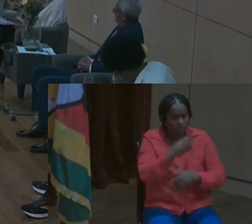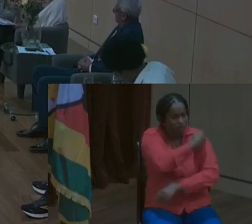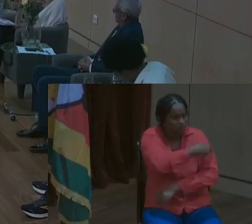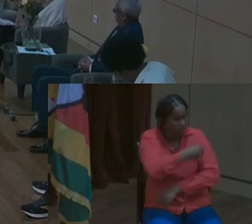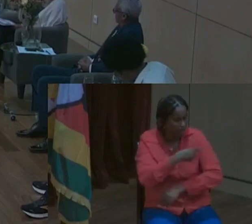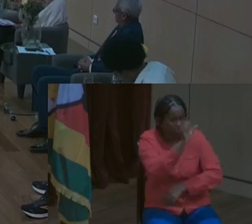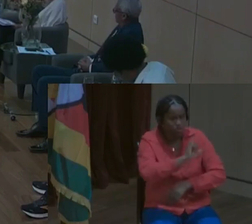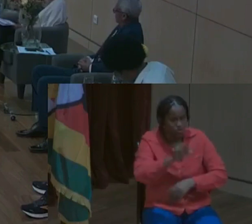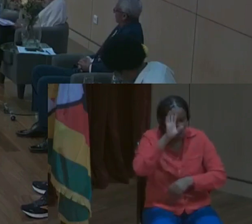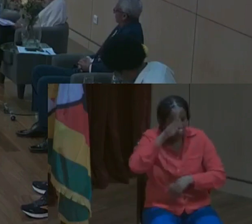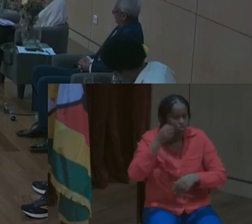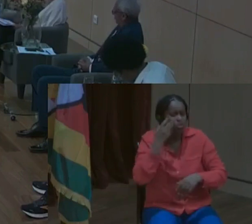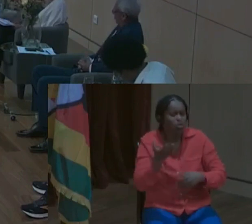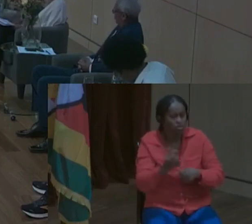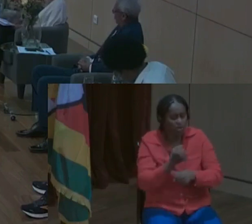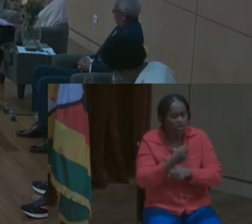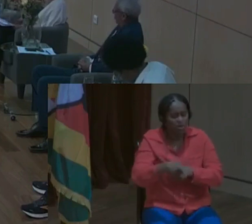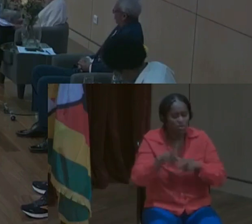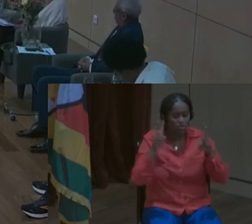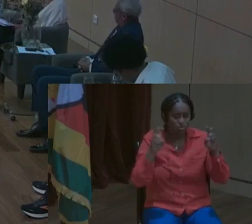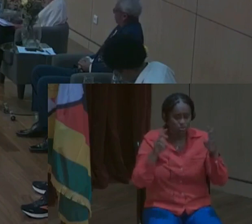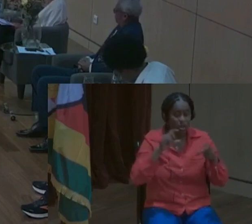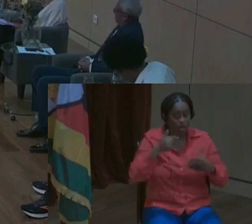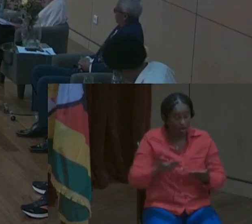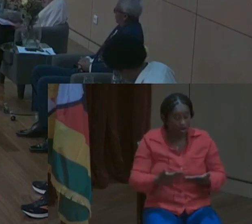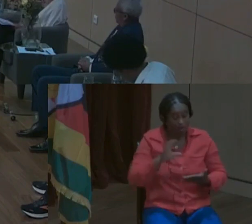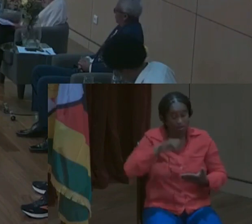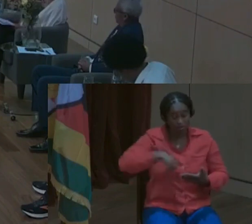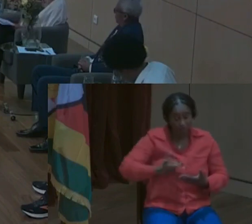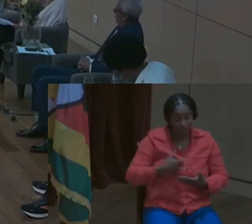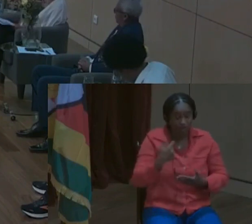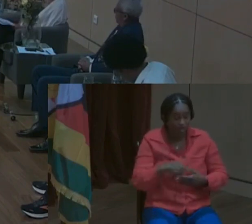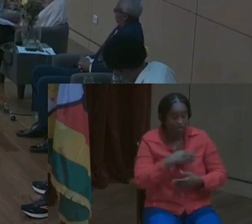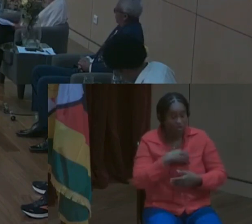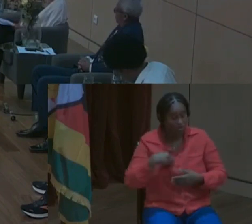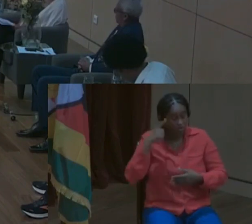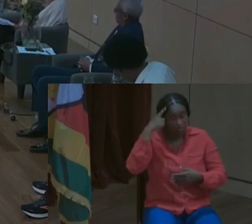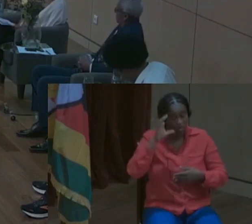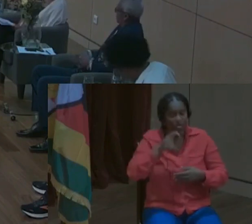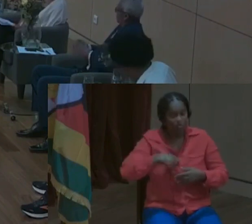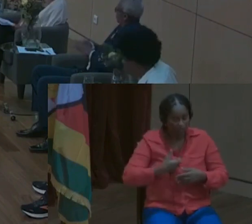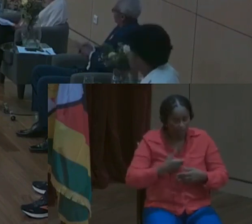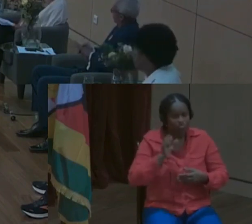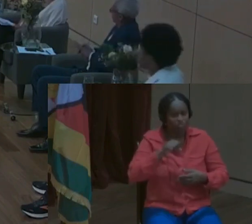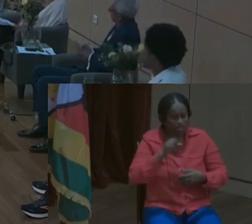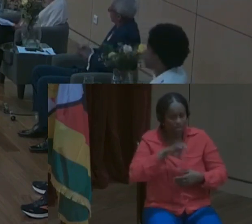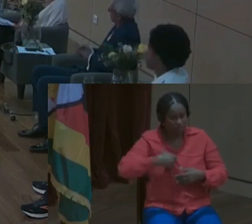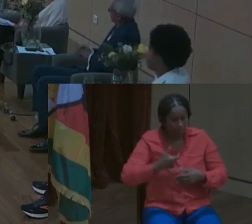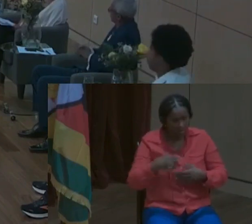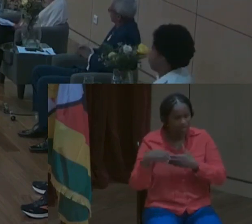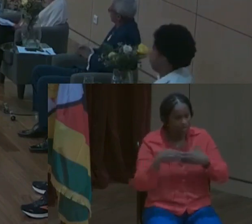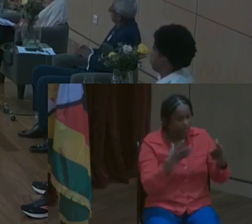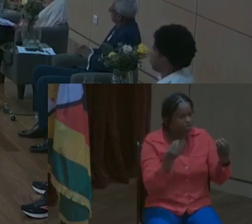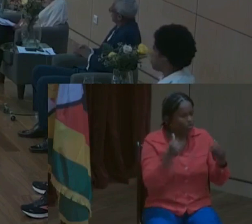is doing extremely well. There's an investment in mental health in this country, which is to be commended and celebrated. In the